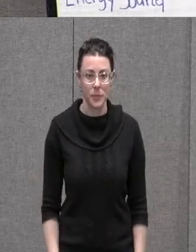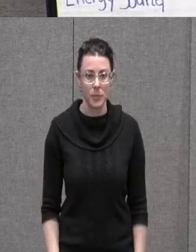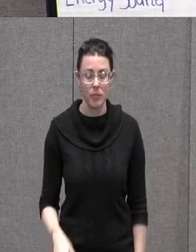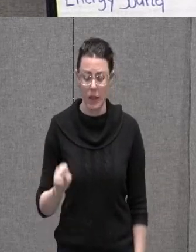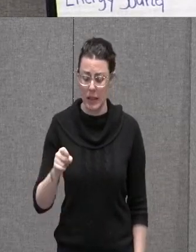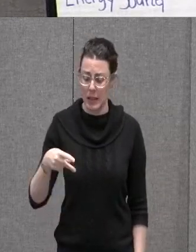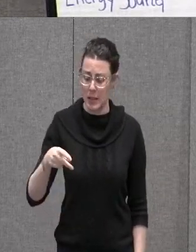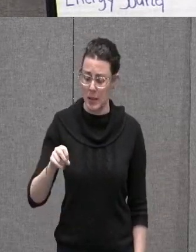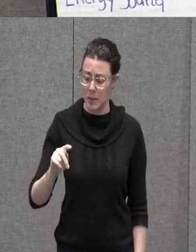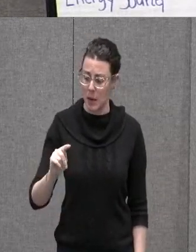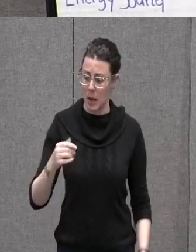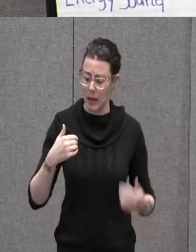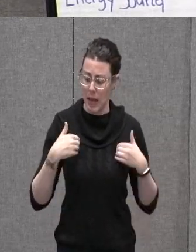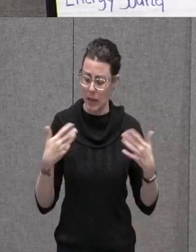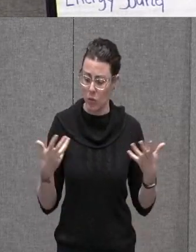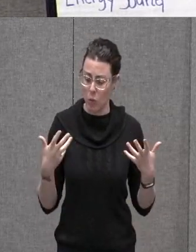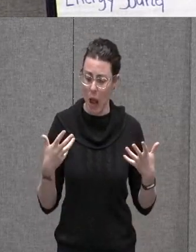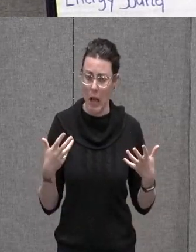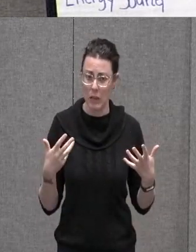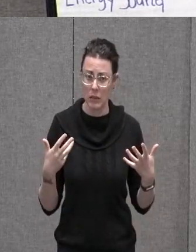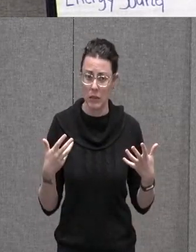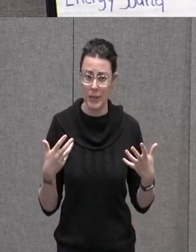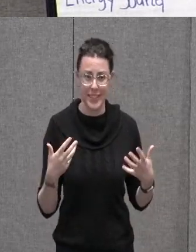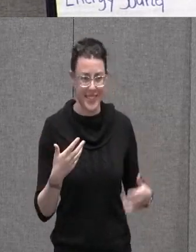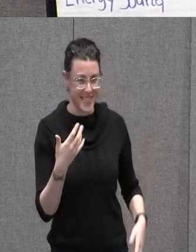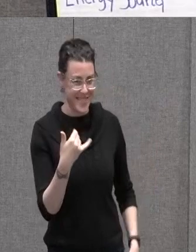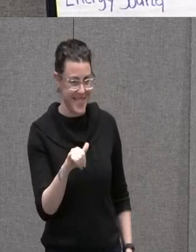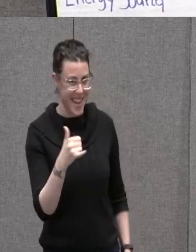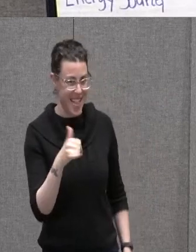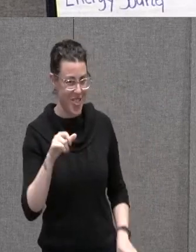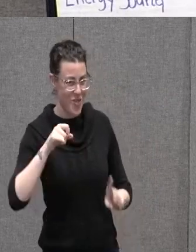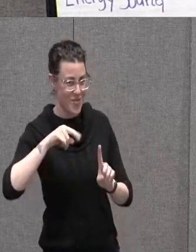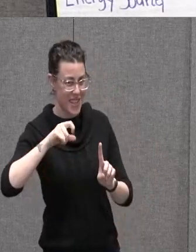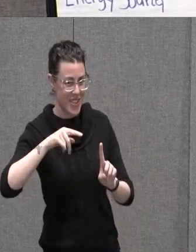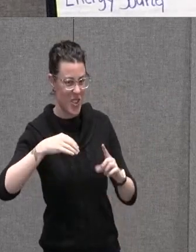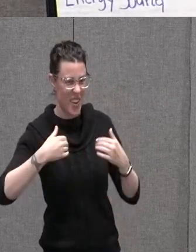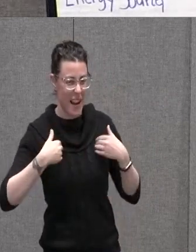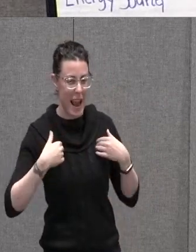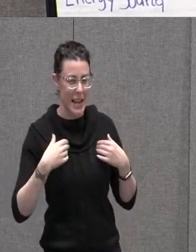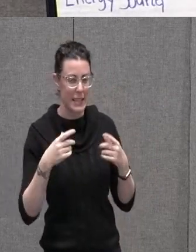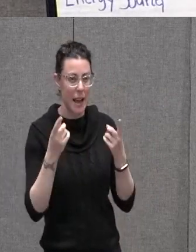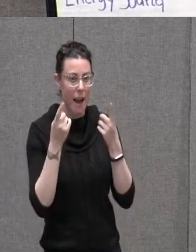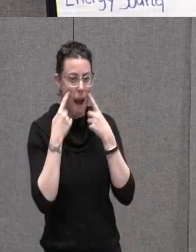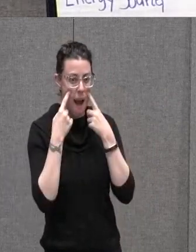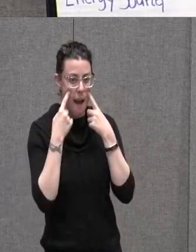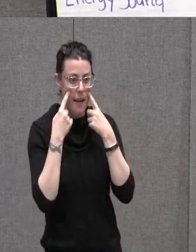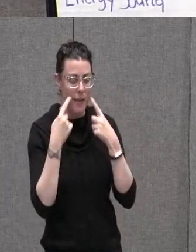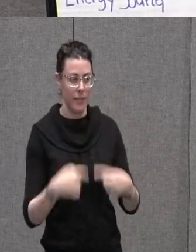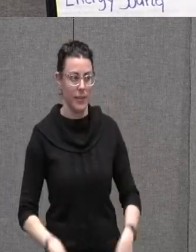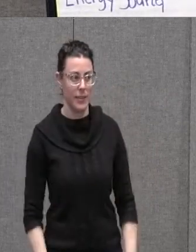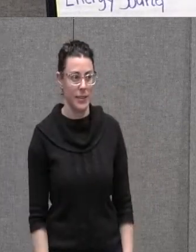Yellow sensor. Okay. the yellow sensor has eyes. Yes. So we need tape. I gotcha. Okay.